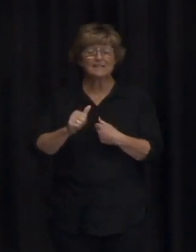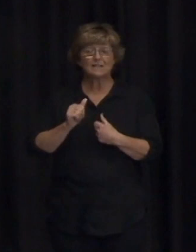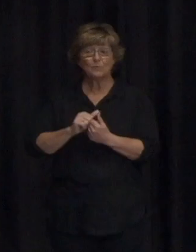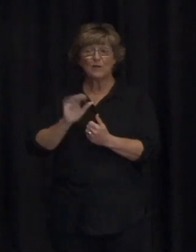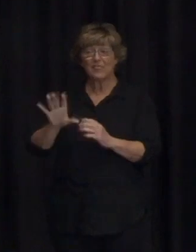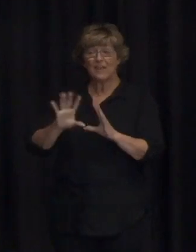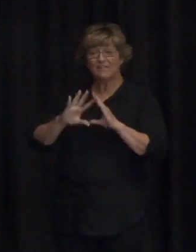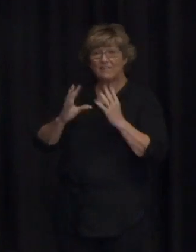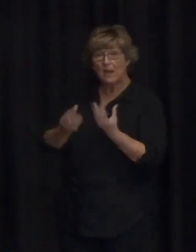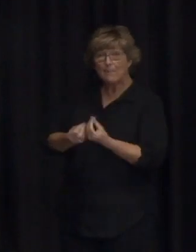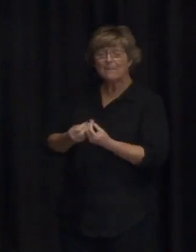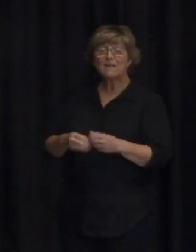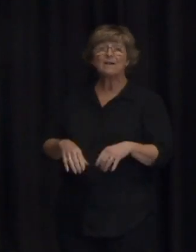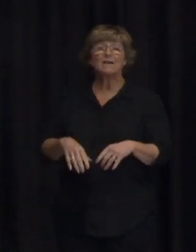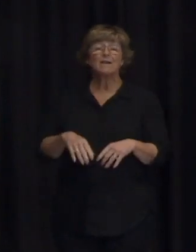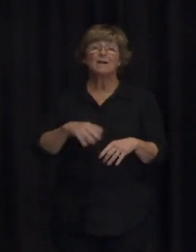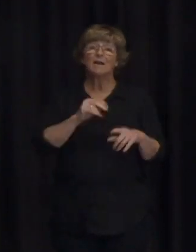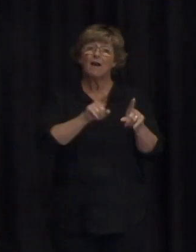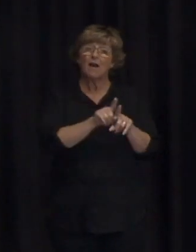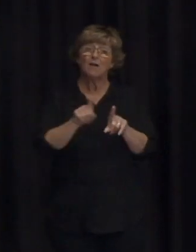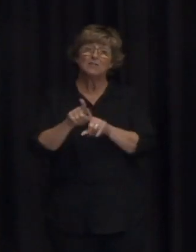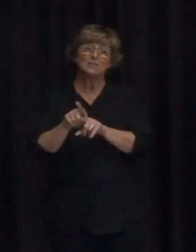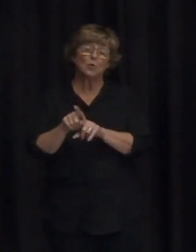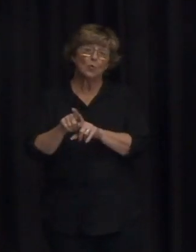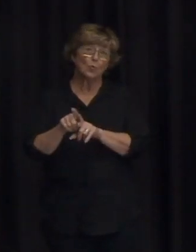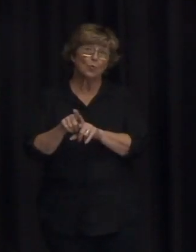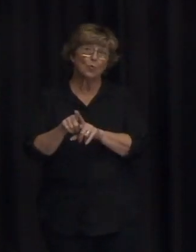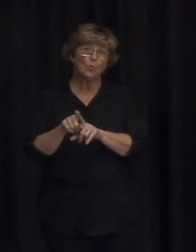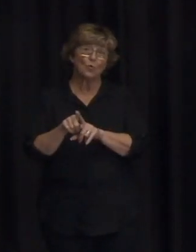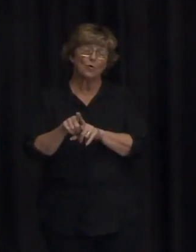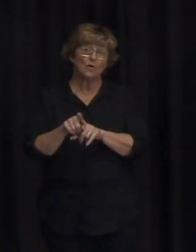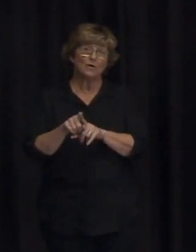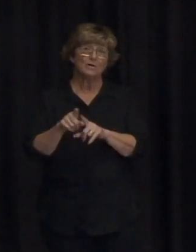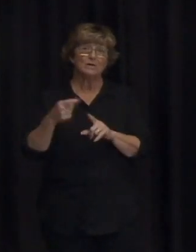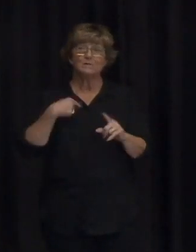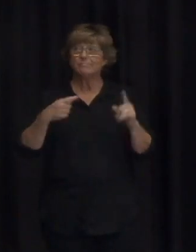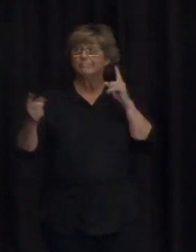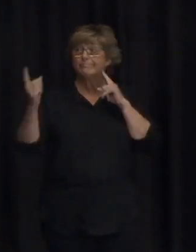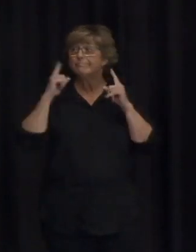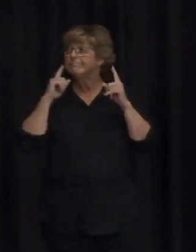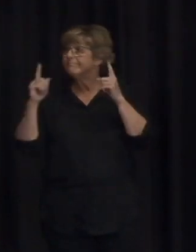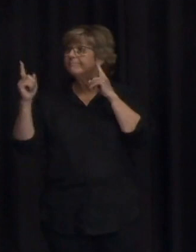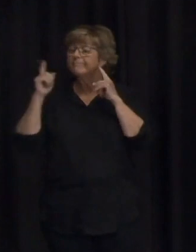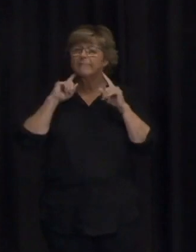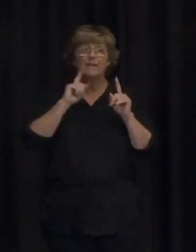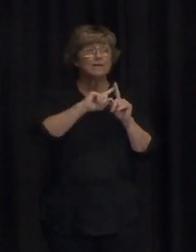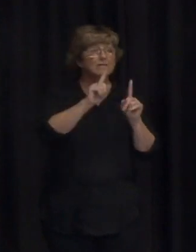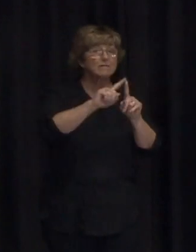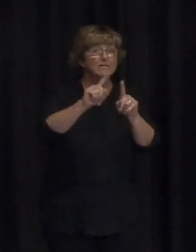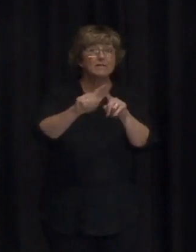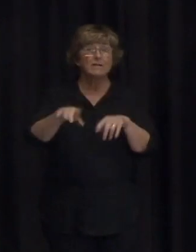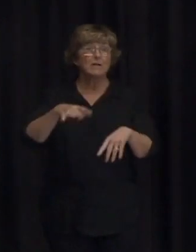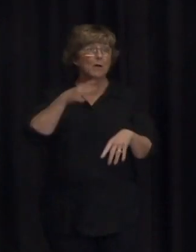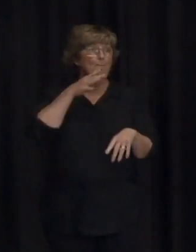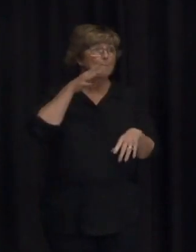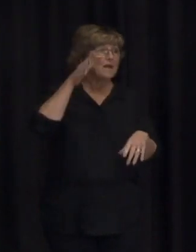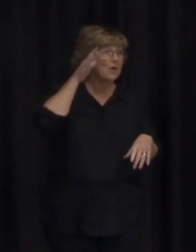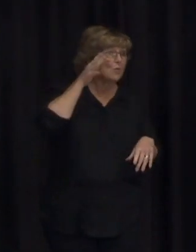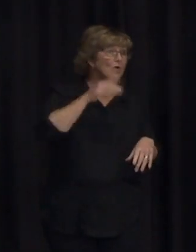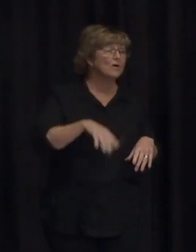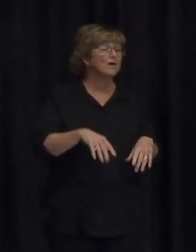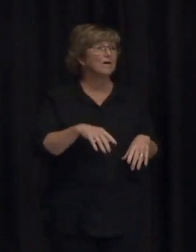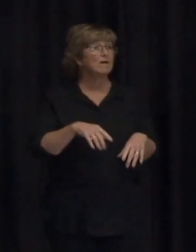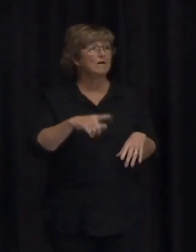at risk as well. And certainly I know that hearing from them and from parents that